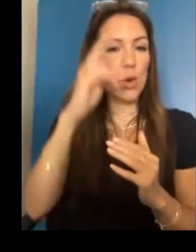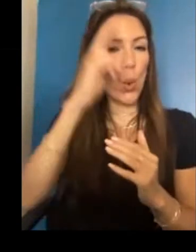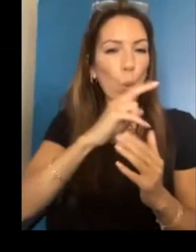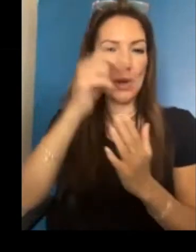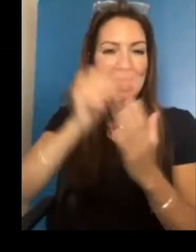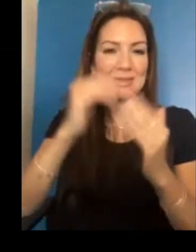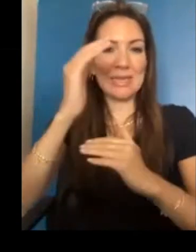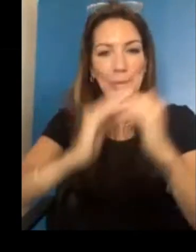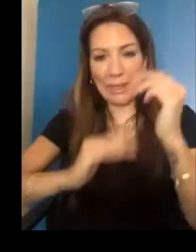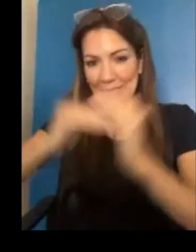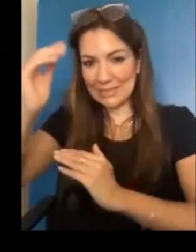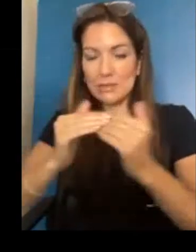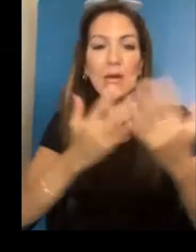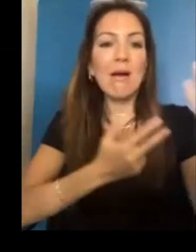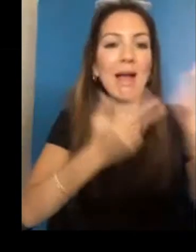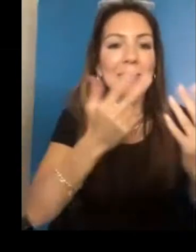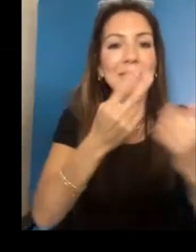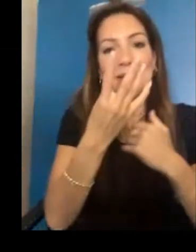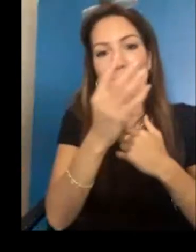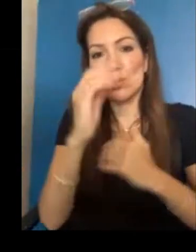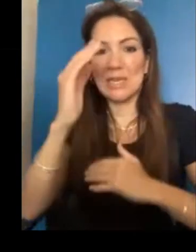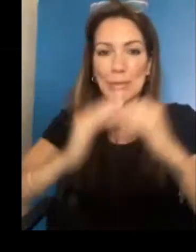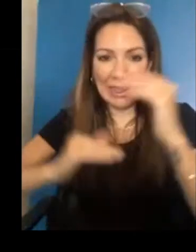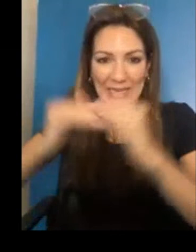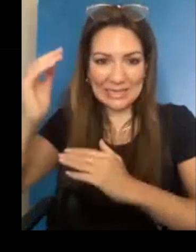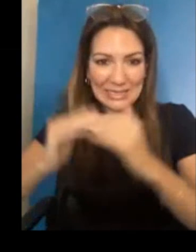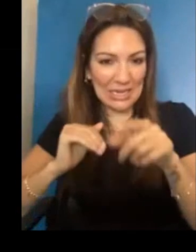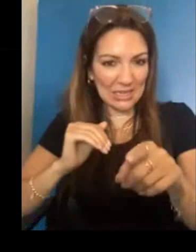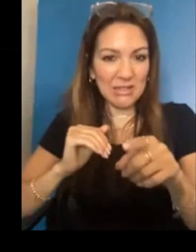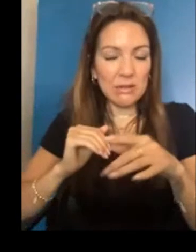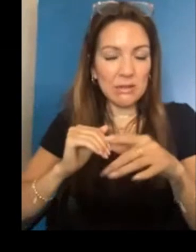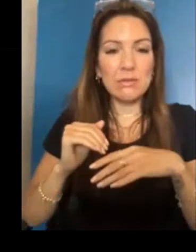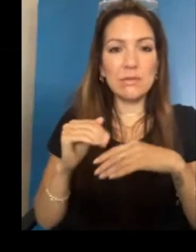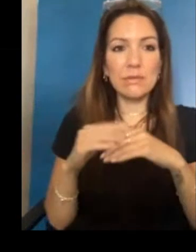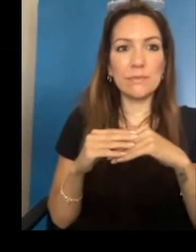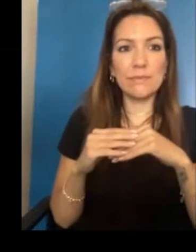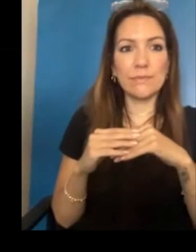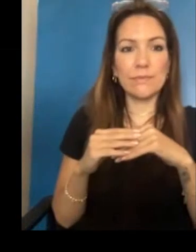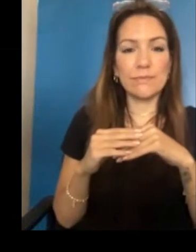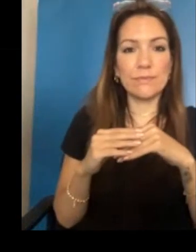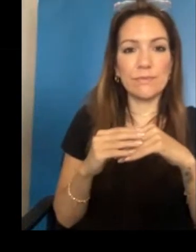buildings, the 1840 building, is being